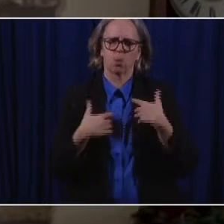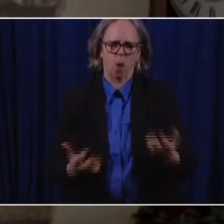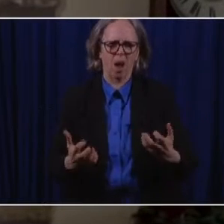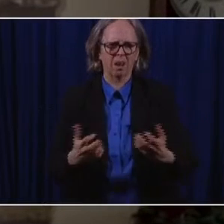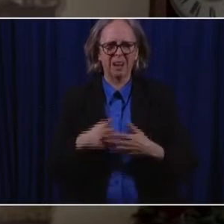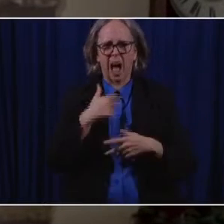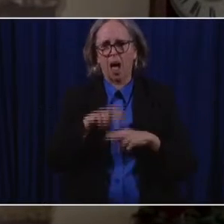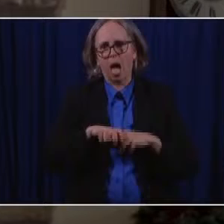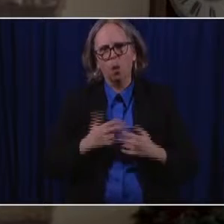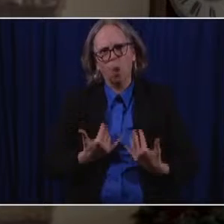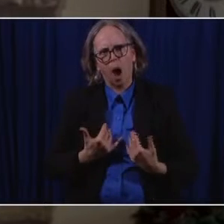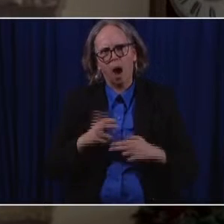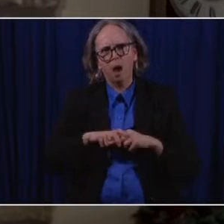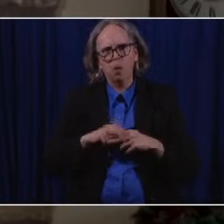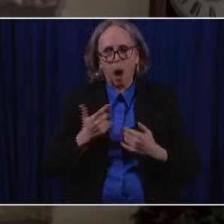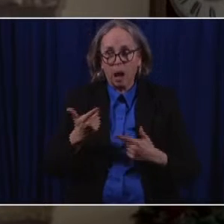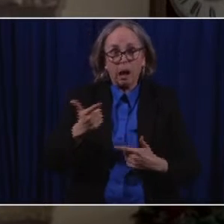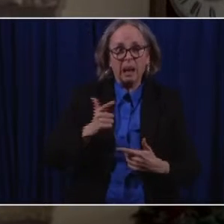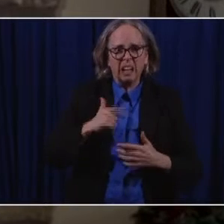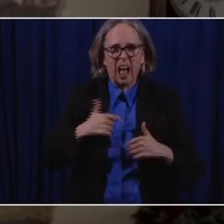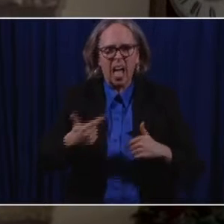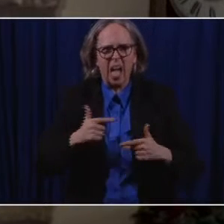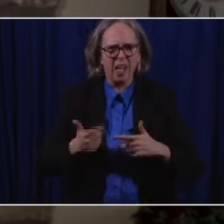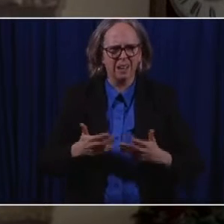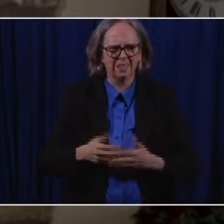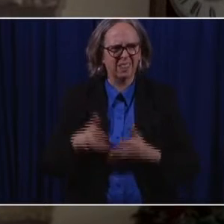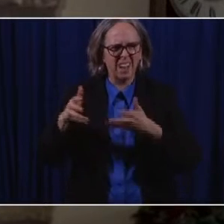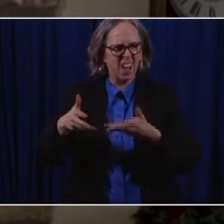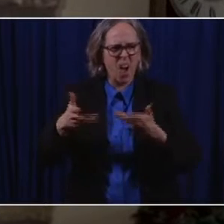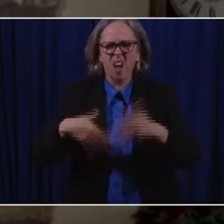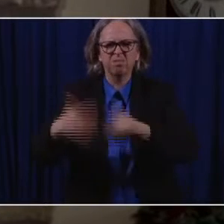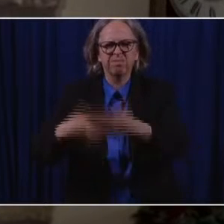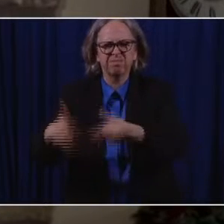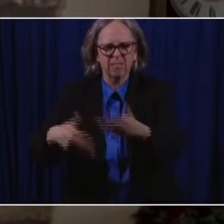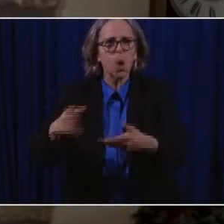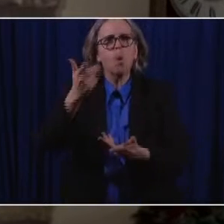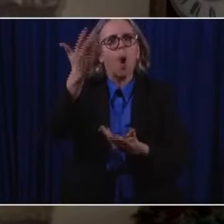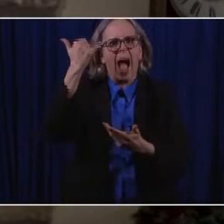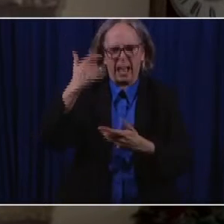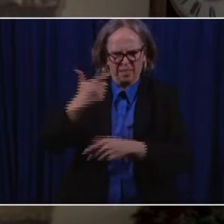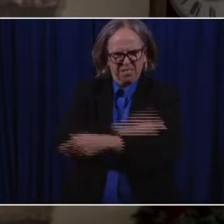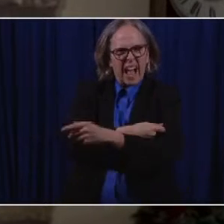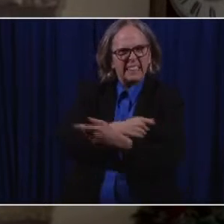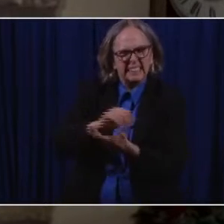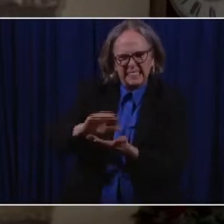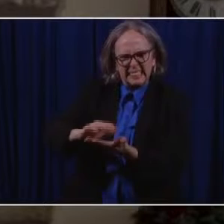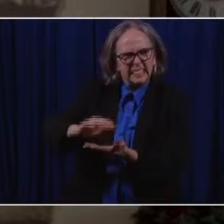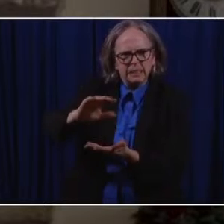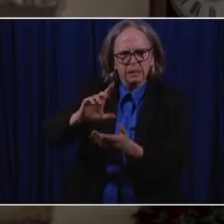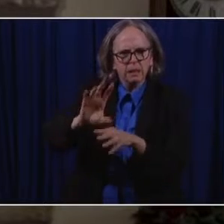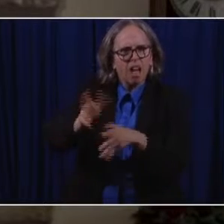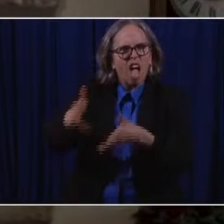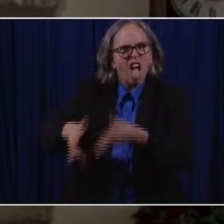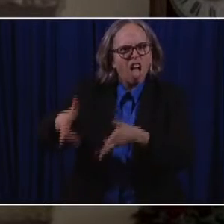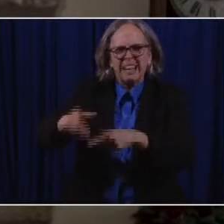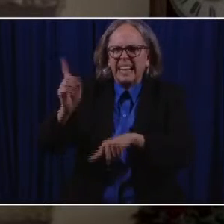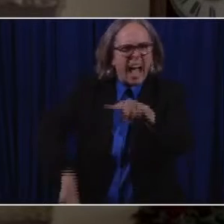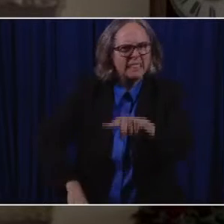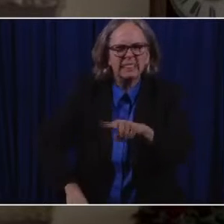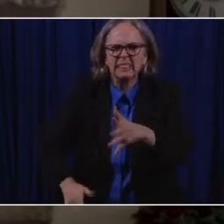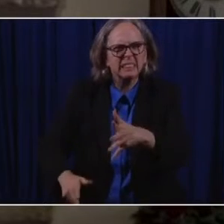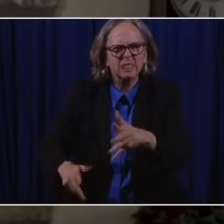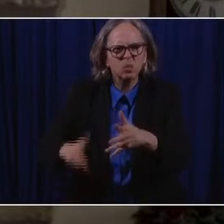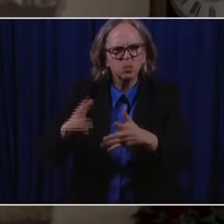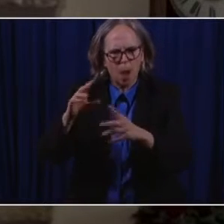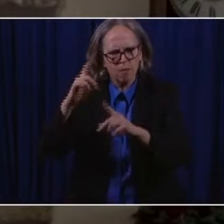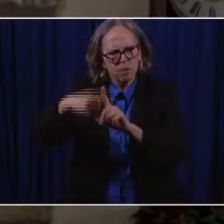want the vaccine to sit around. We've got lives to protect and needs to get out just as quickly as we can. But certainly someone who